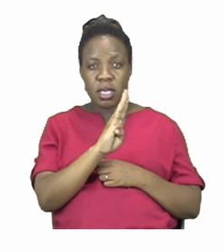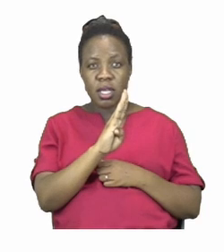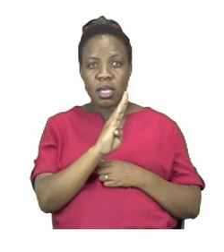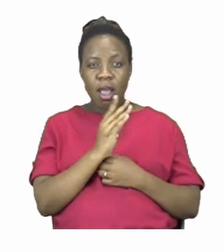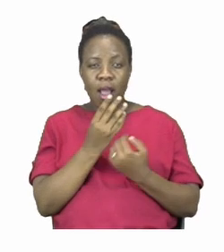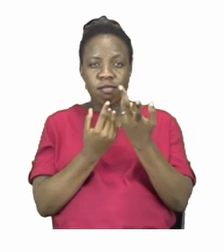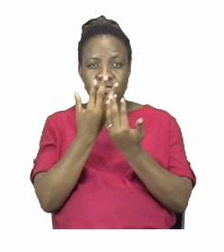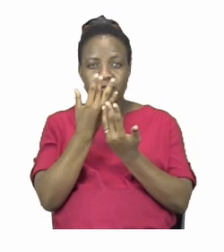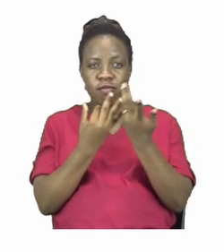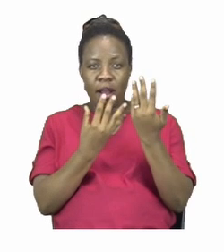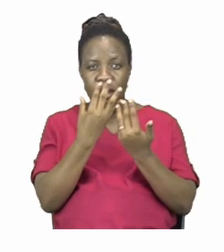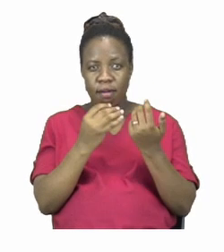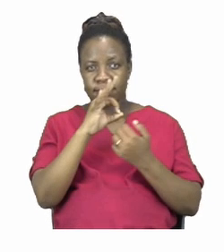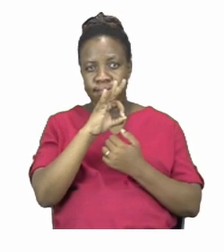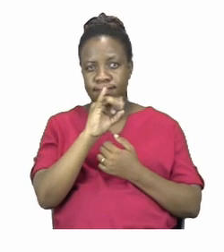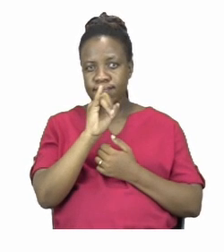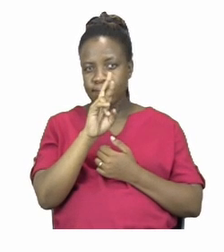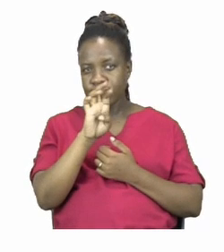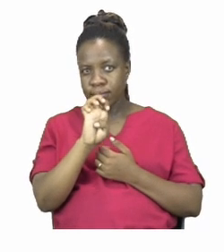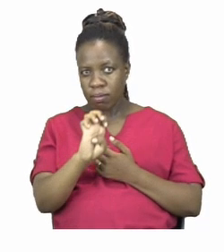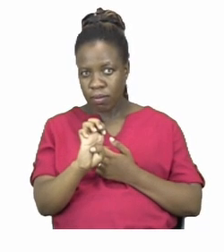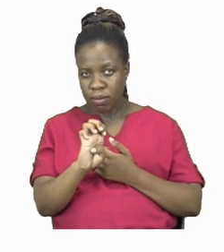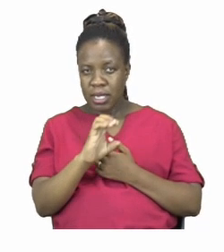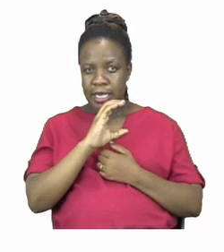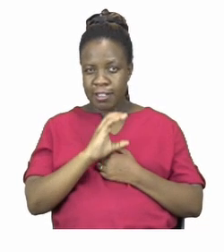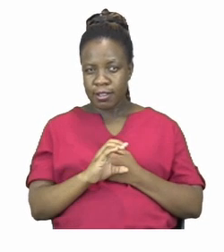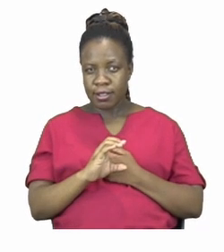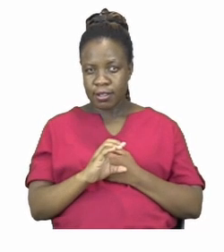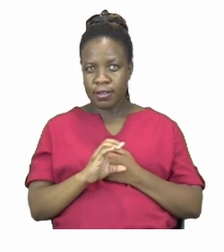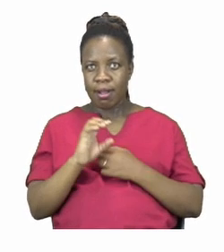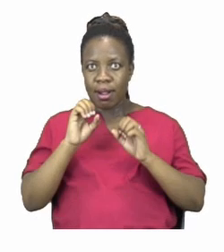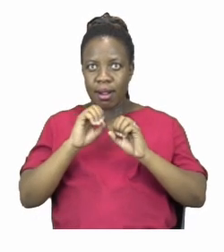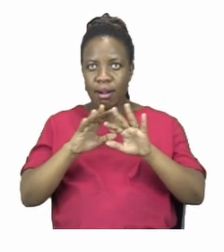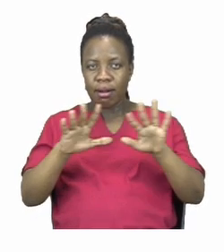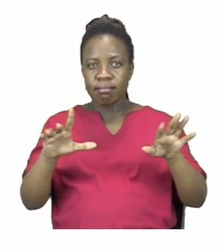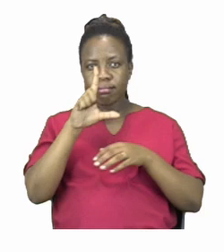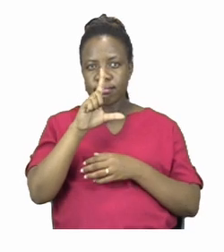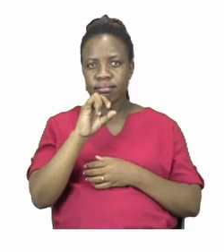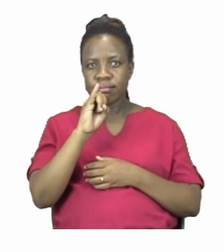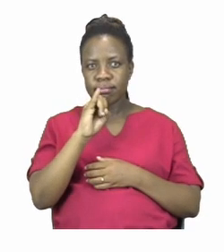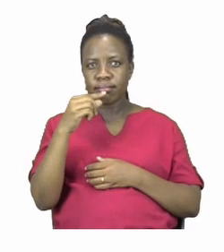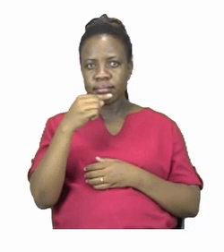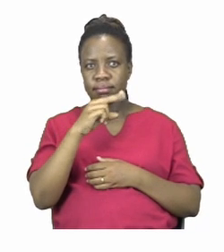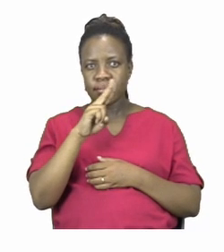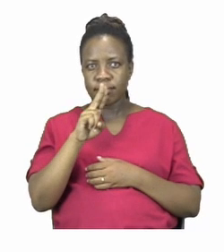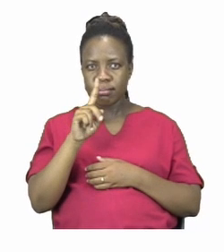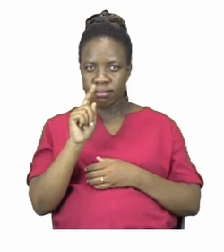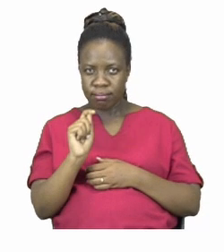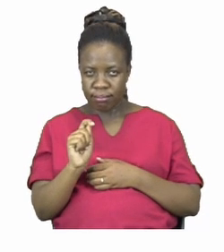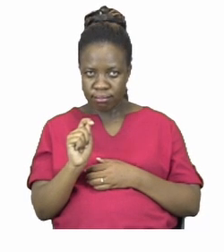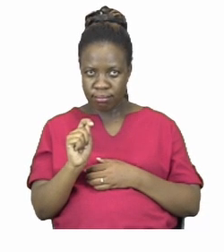piano, fire, and light. Now here you have to go ahead and write your own